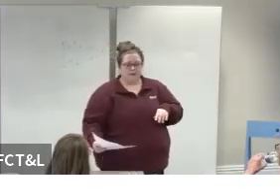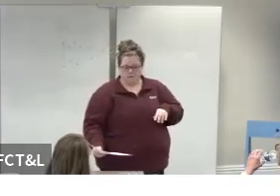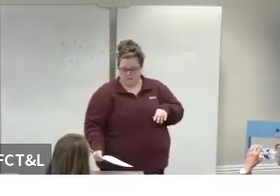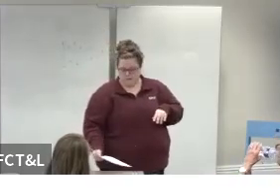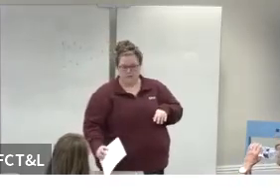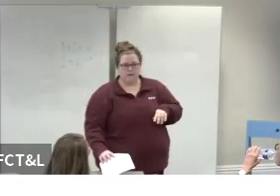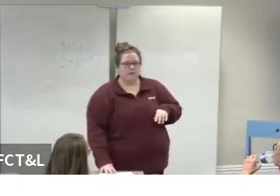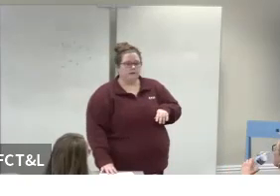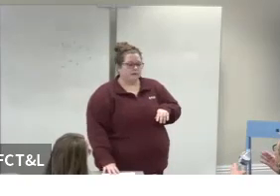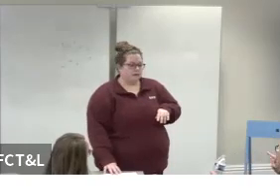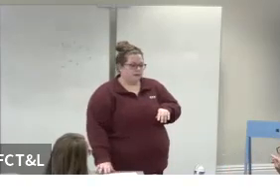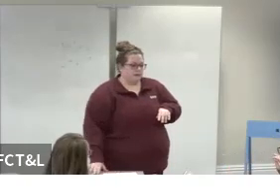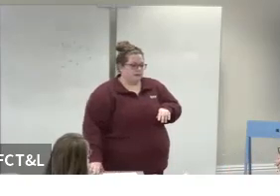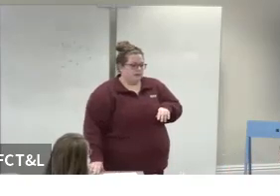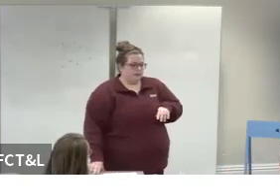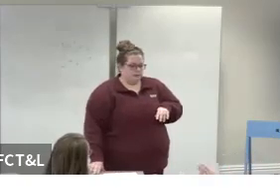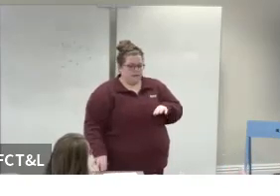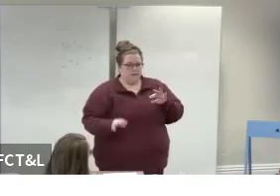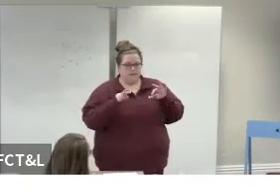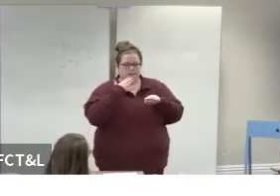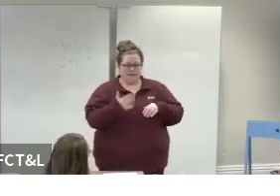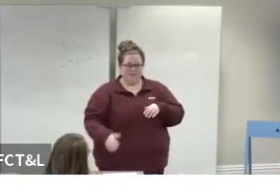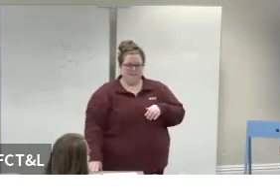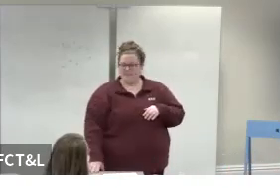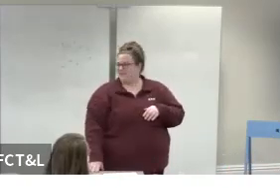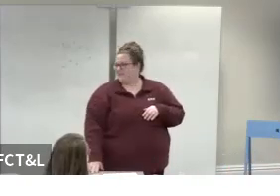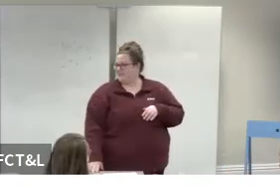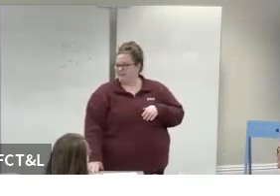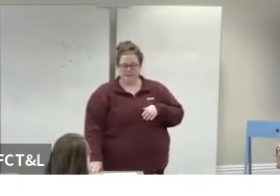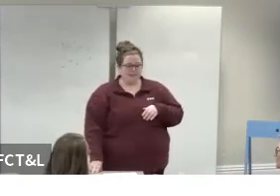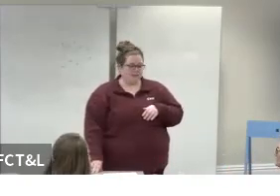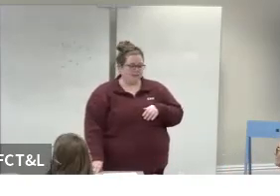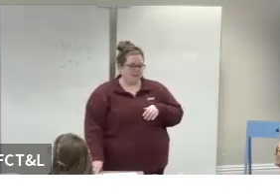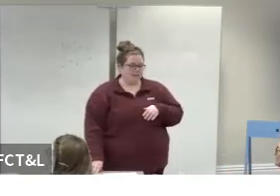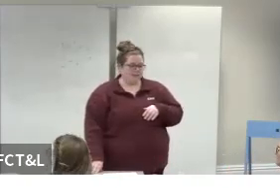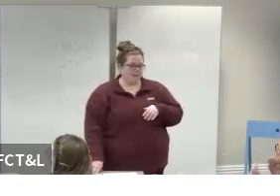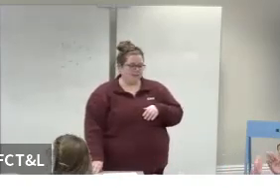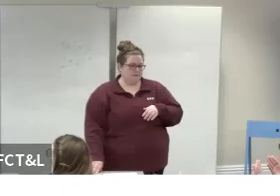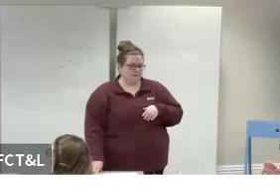Thank you so much, Katie. Appreciate it. Thank you all for You are joining us. welcome. Thanks